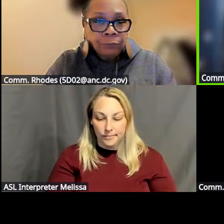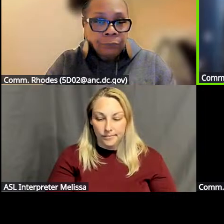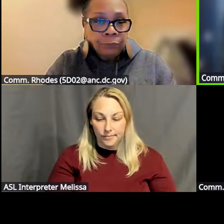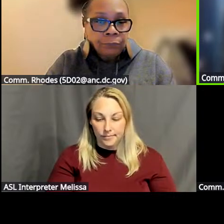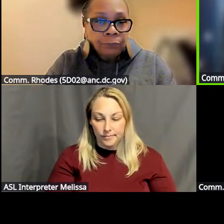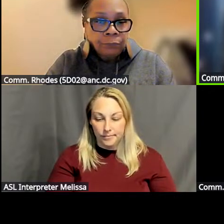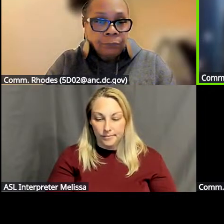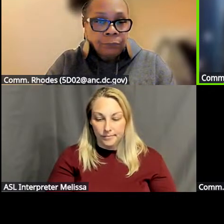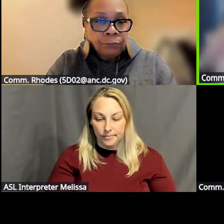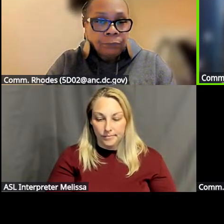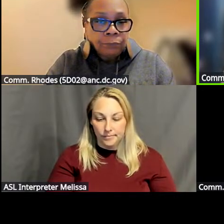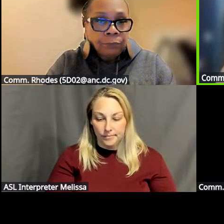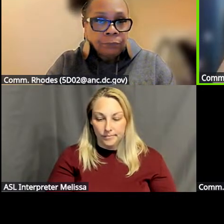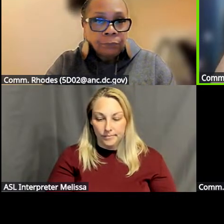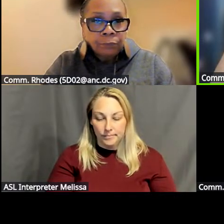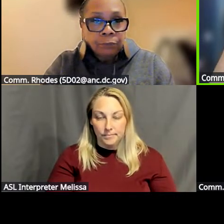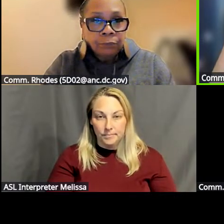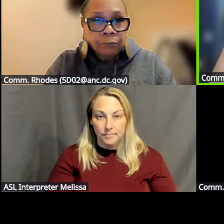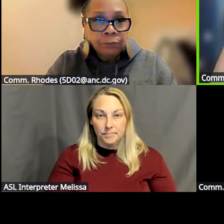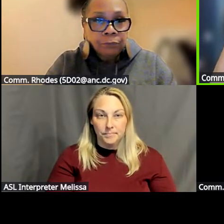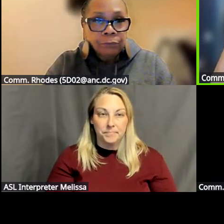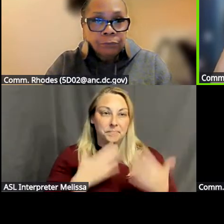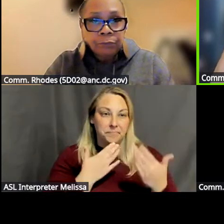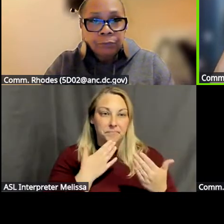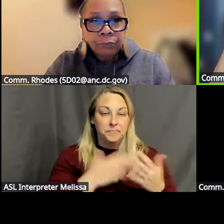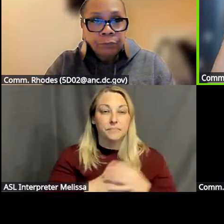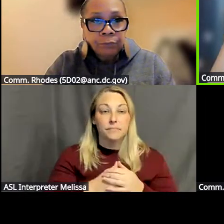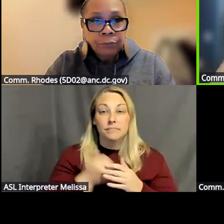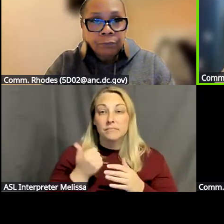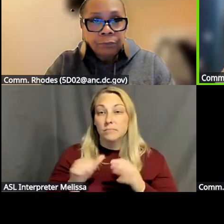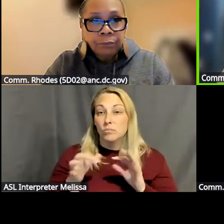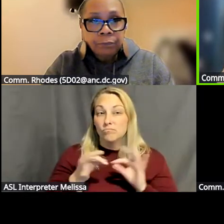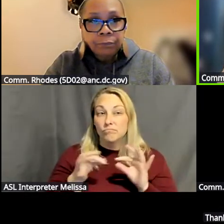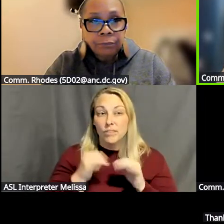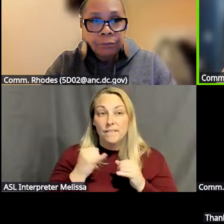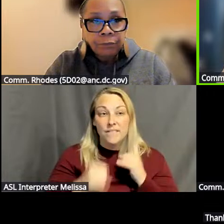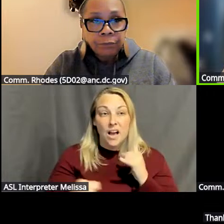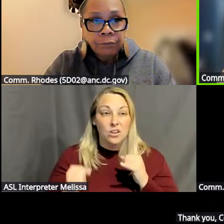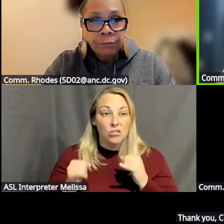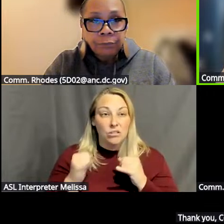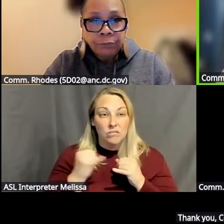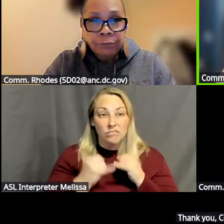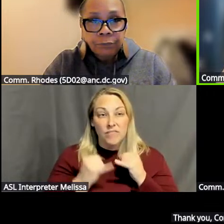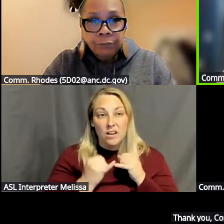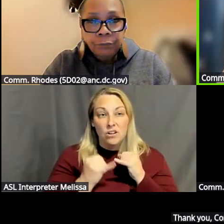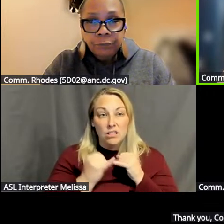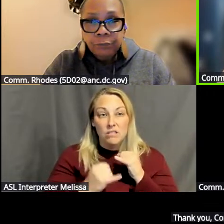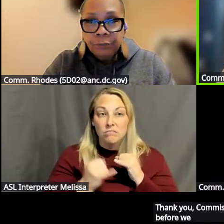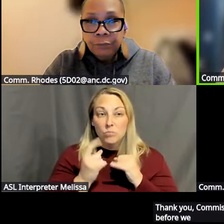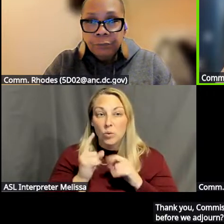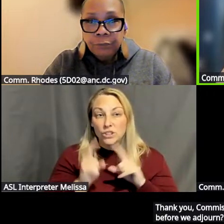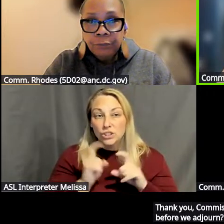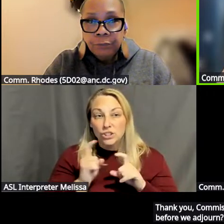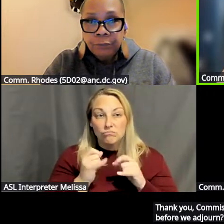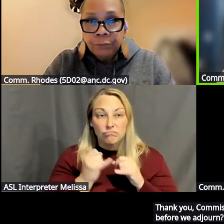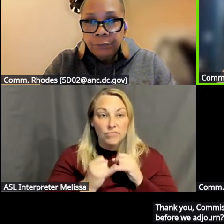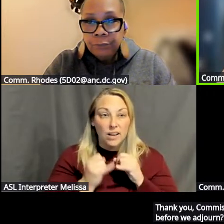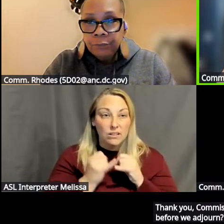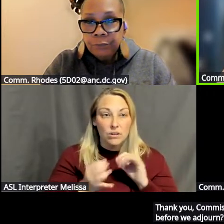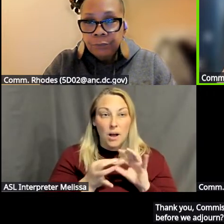Thank you, Commissioner. Any other comments or final questions or anything before we adjourn?